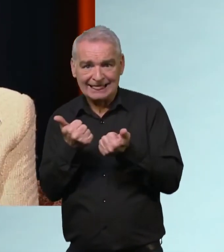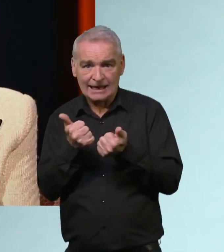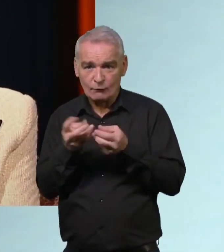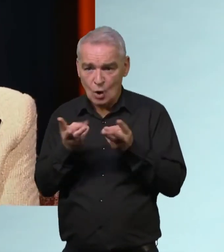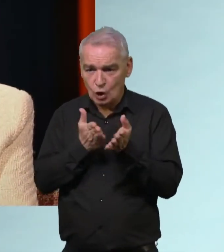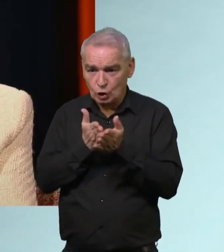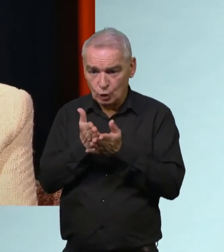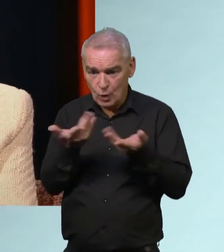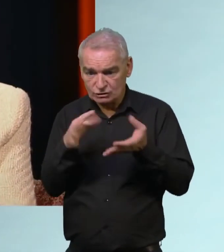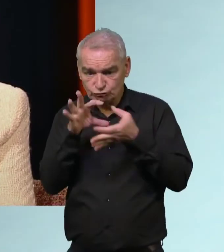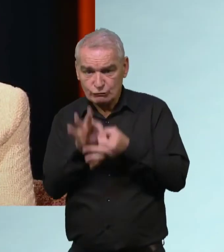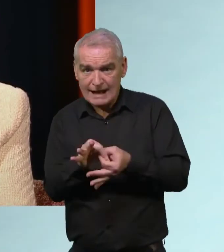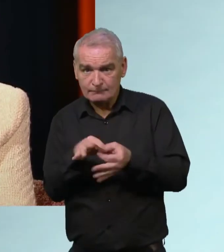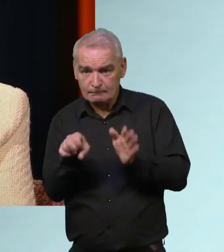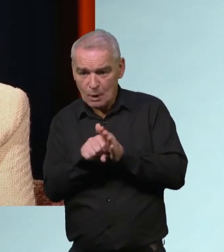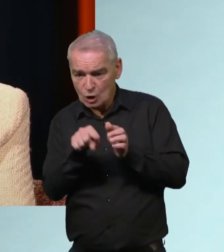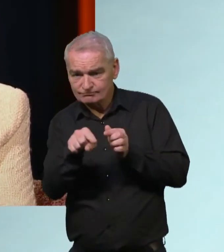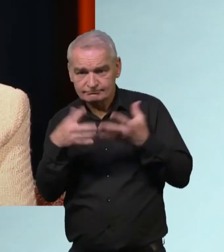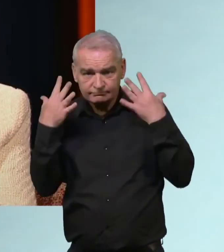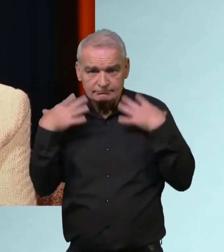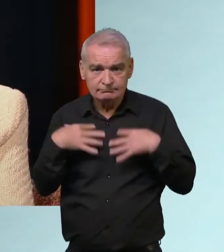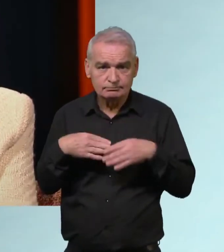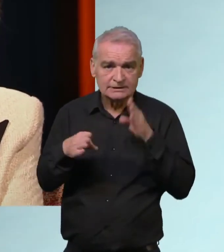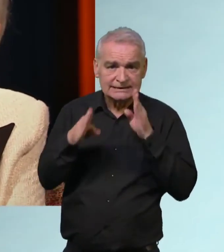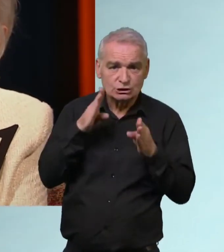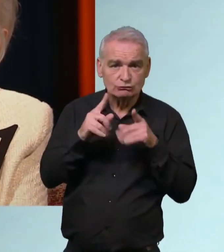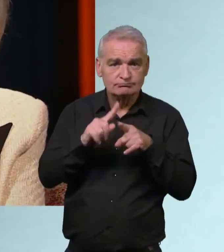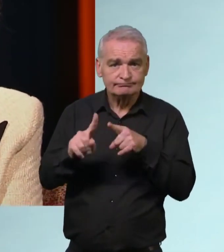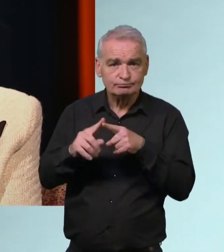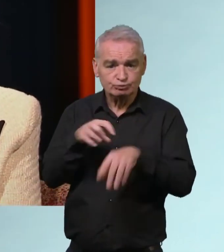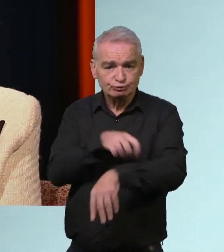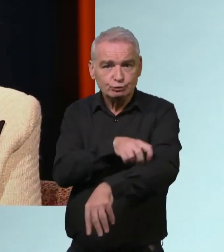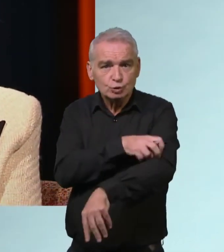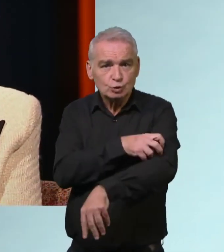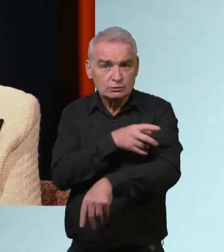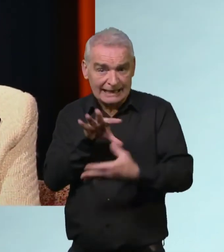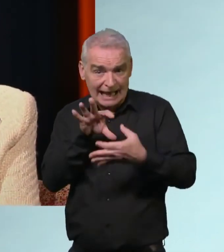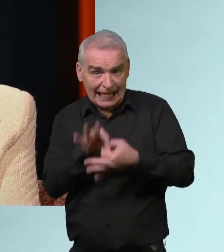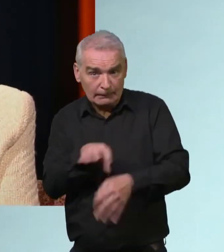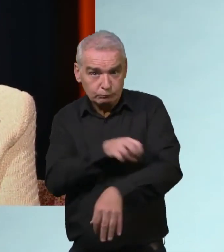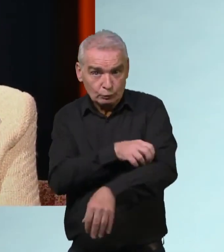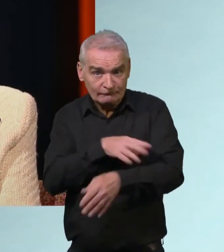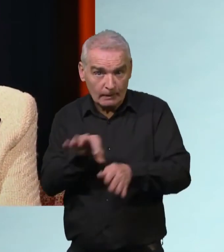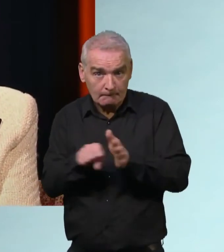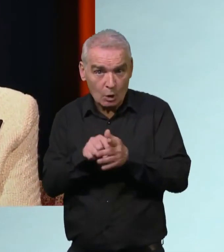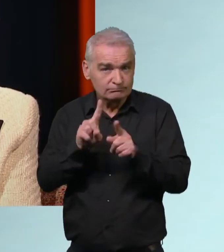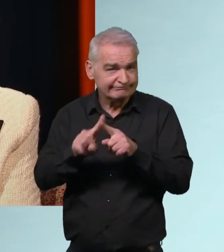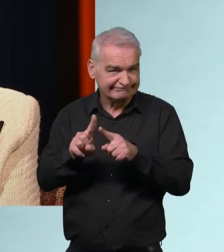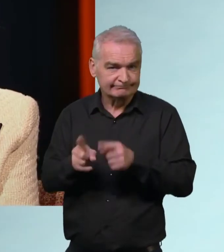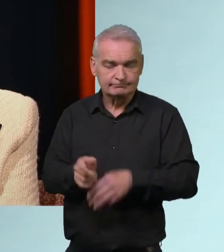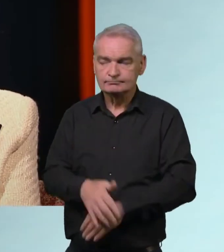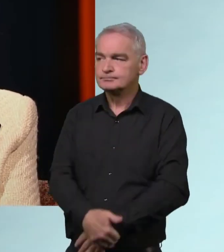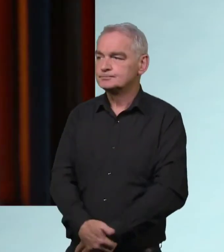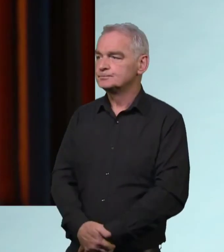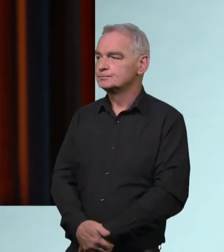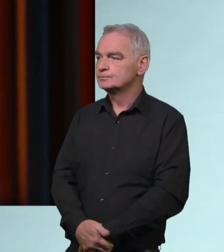of things. Does that bruise mean anything? Or is it just something that could have happened to them somewhere else?